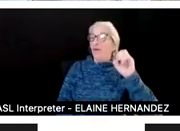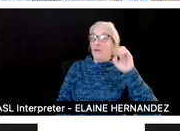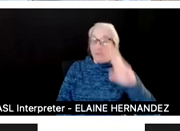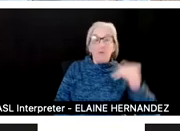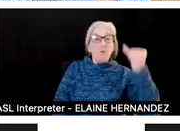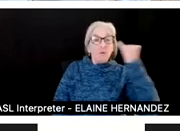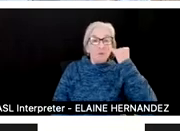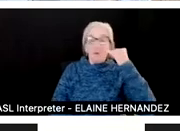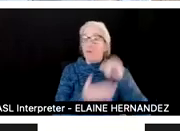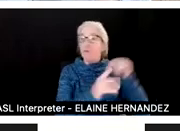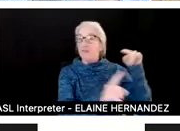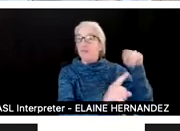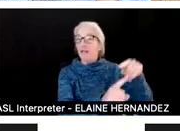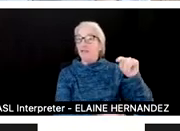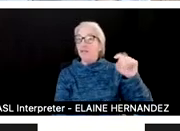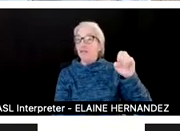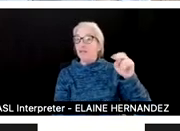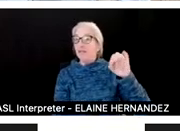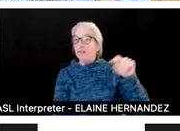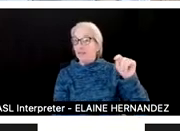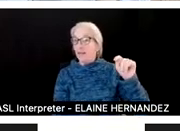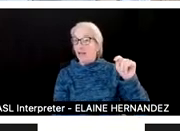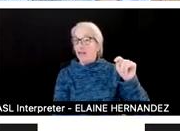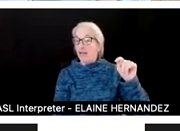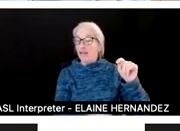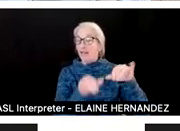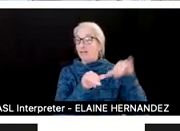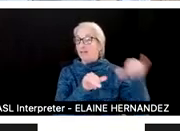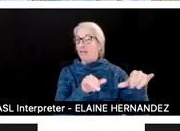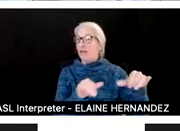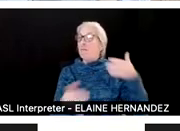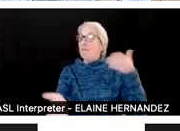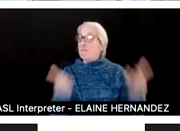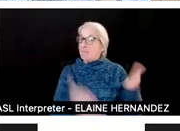over, in the apartment after the lease ends.